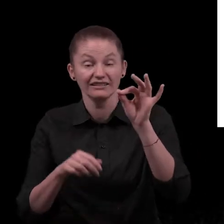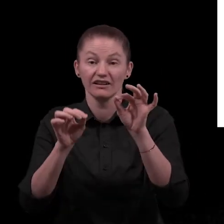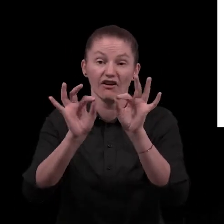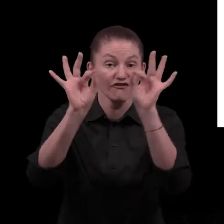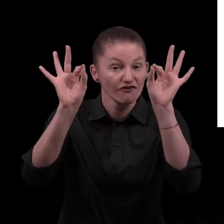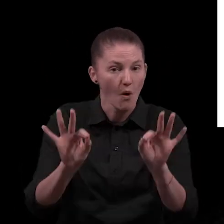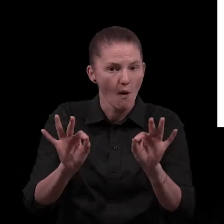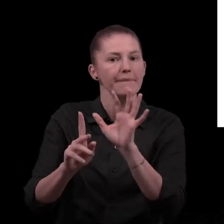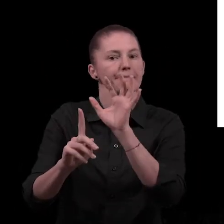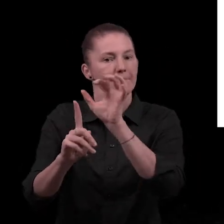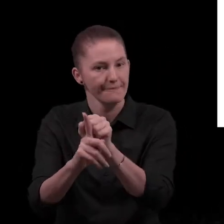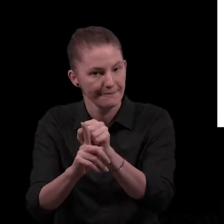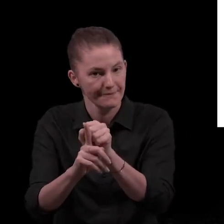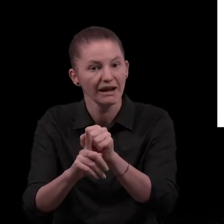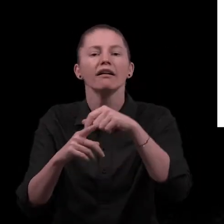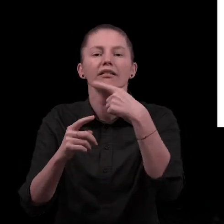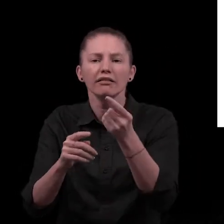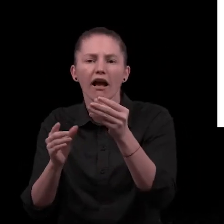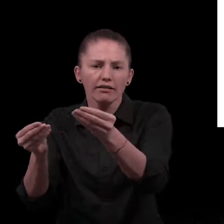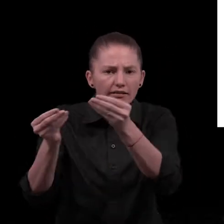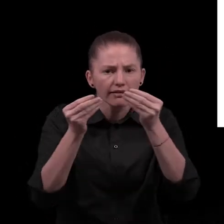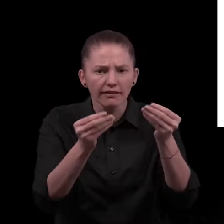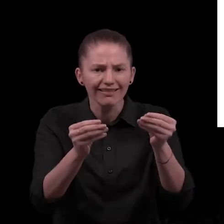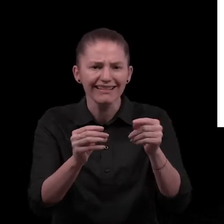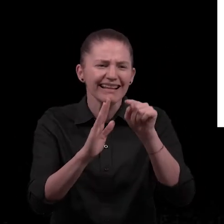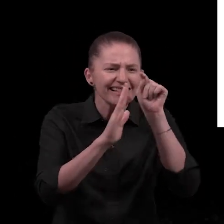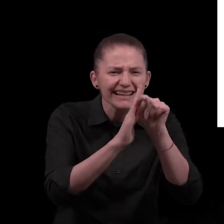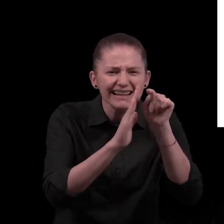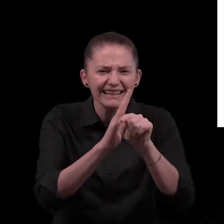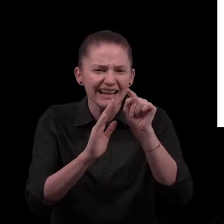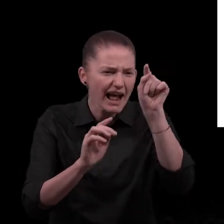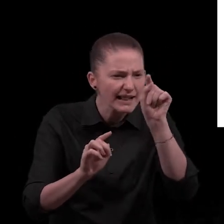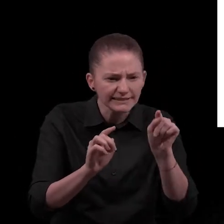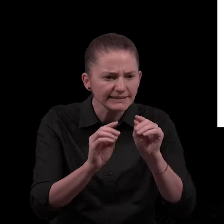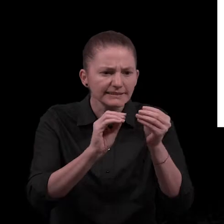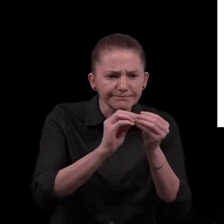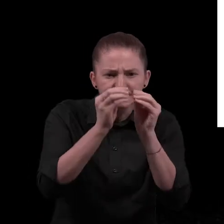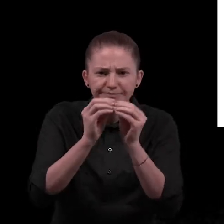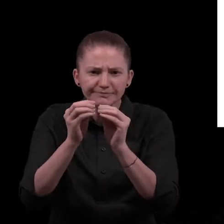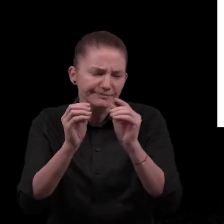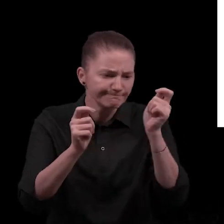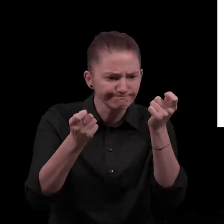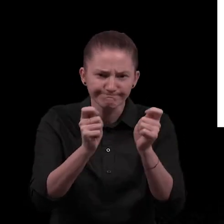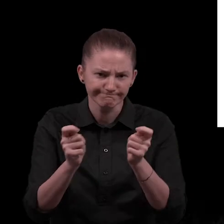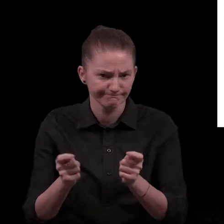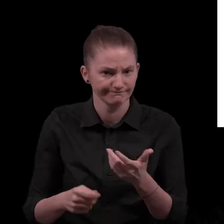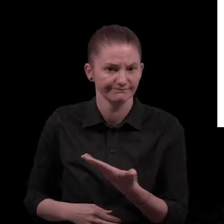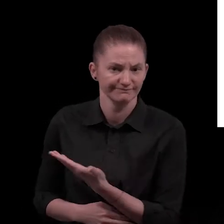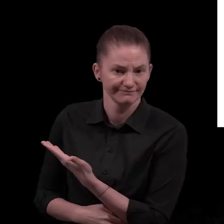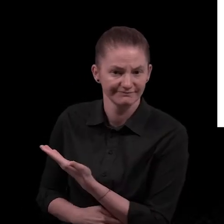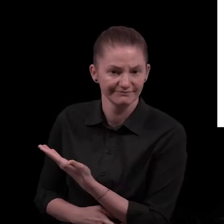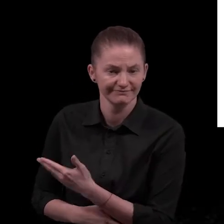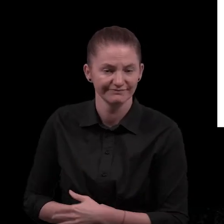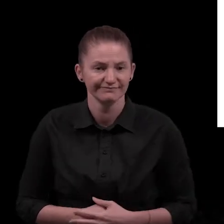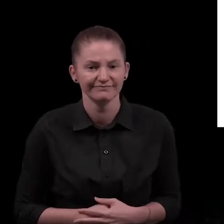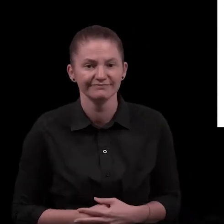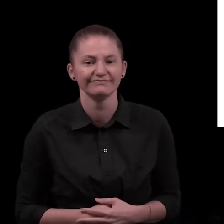come up. Click Create and fill in some simple details in order to create this instance. Here's one we created